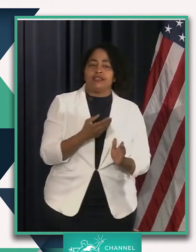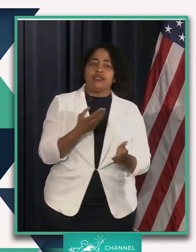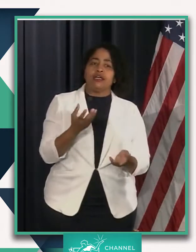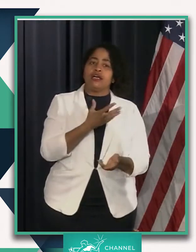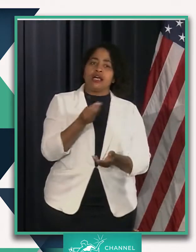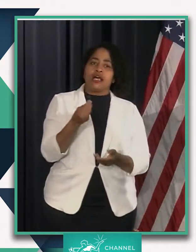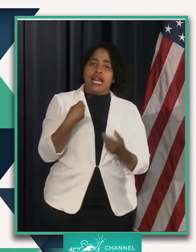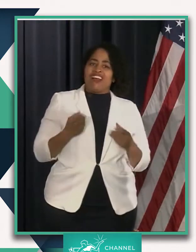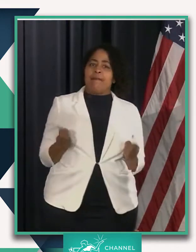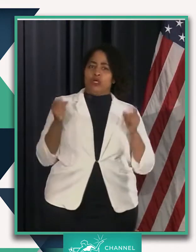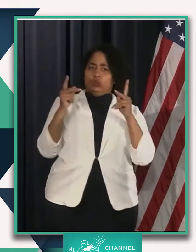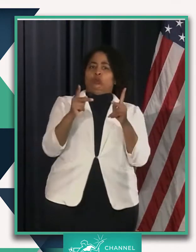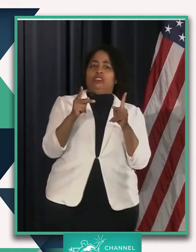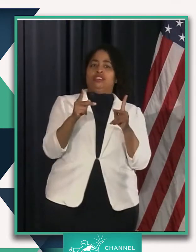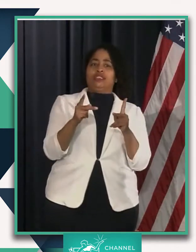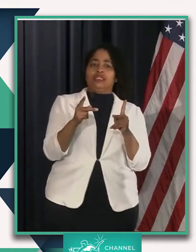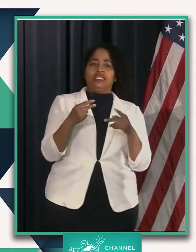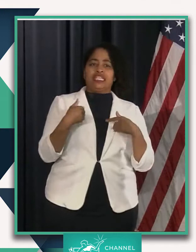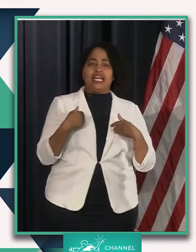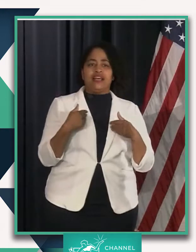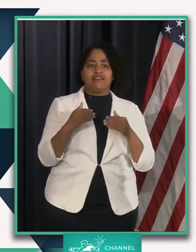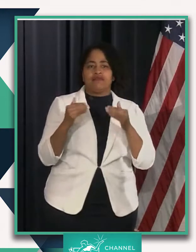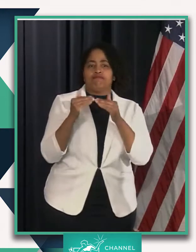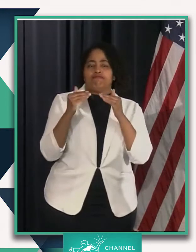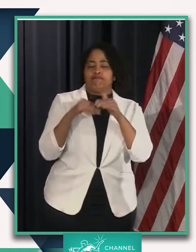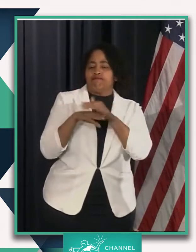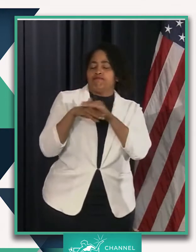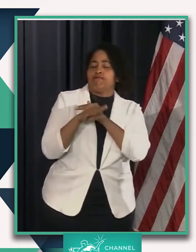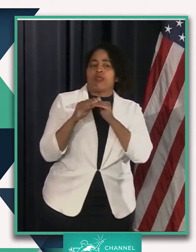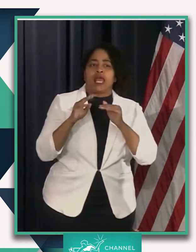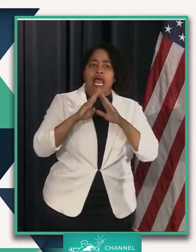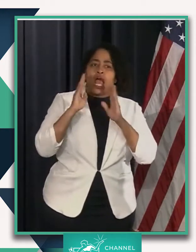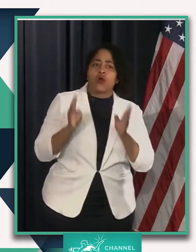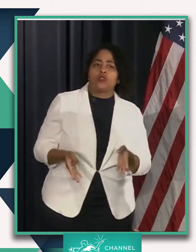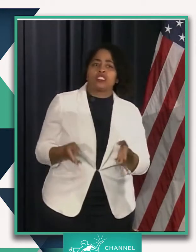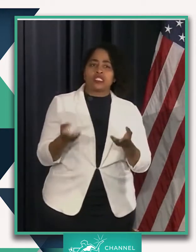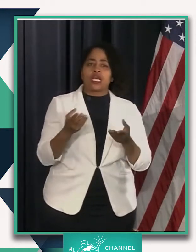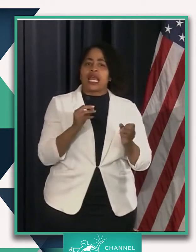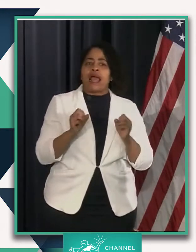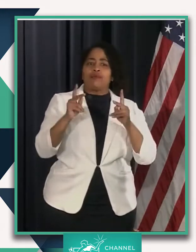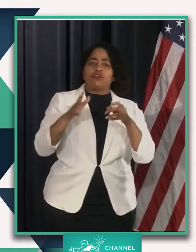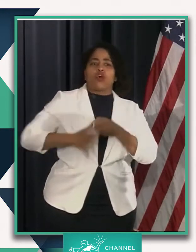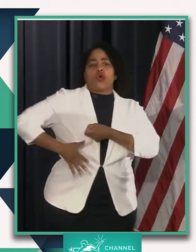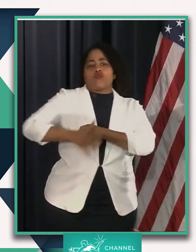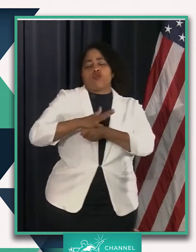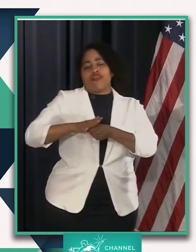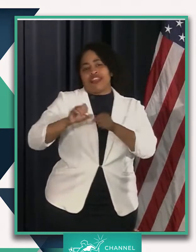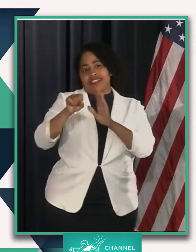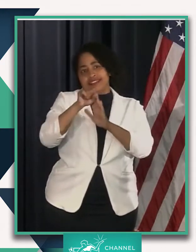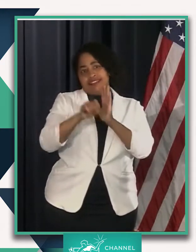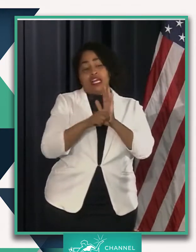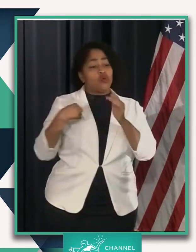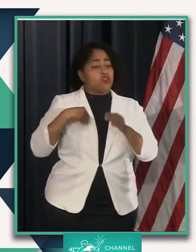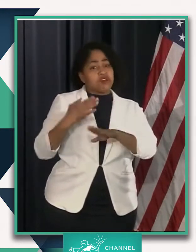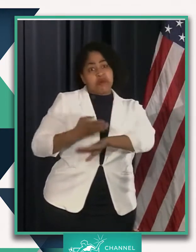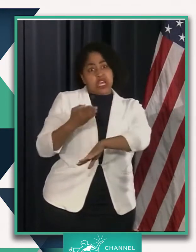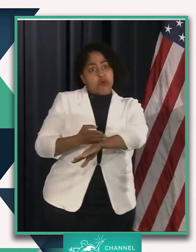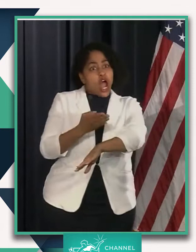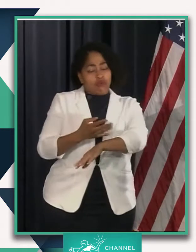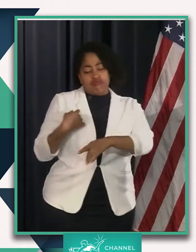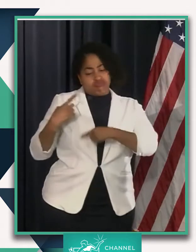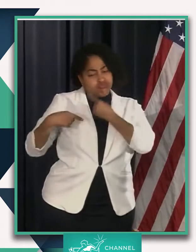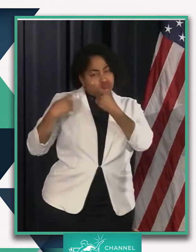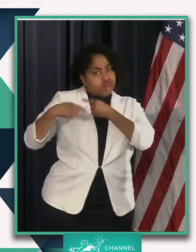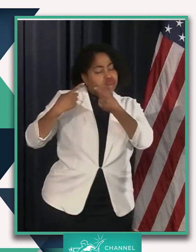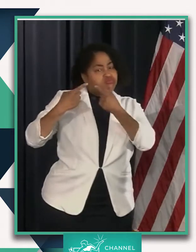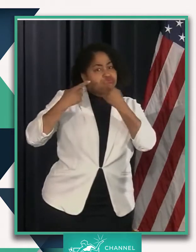an opportunity to have accessible housing, accessible opportunities across the city. We've been making progress, and we're excited to